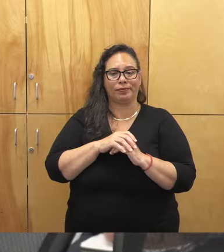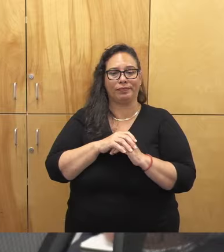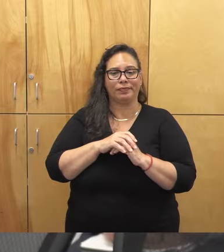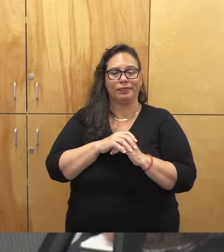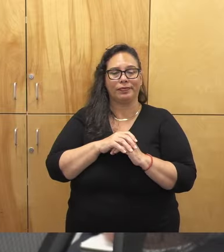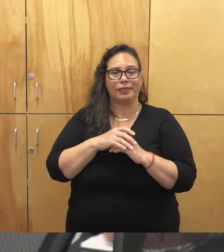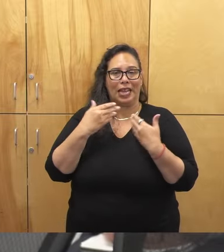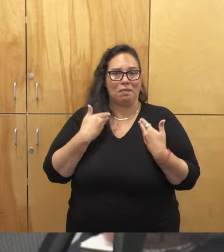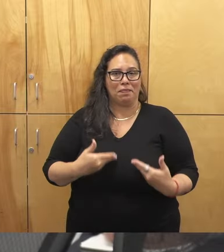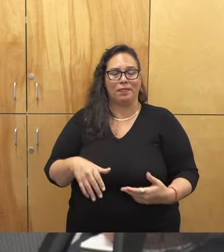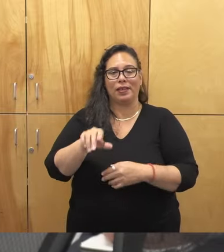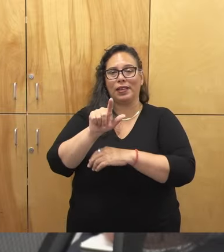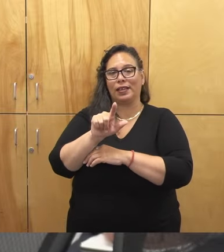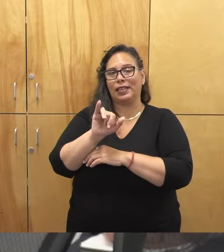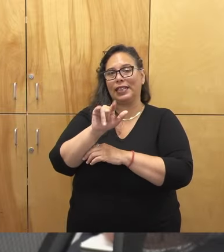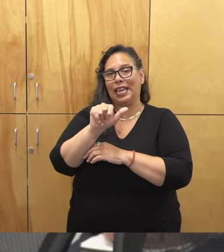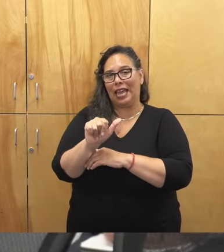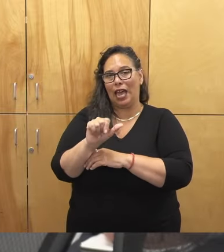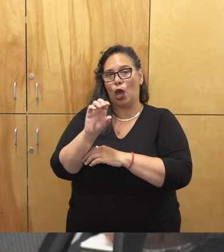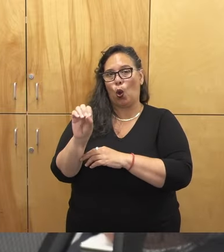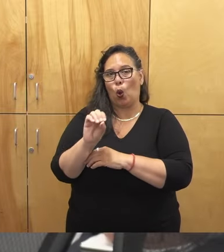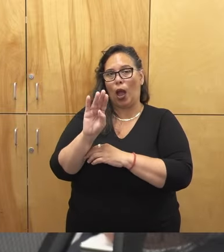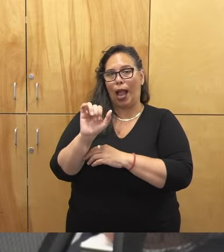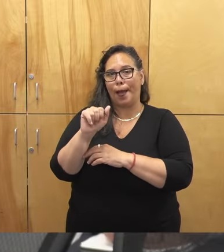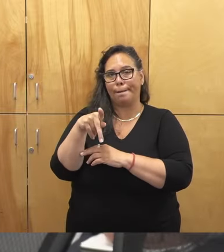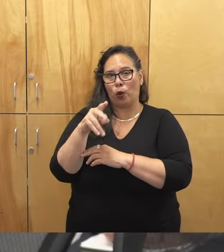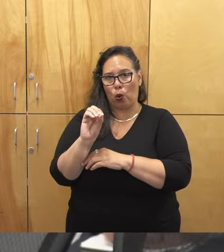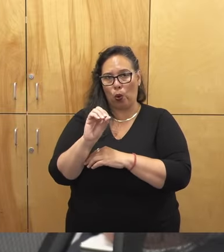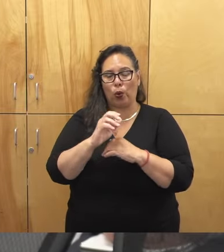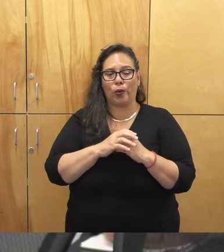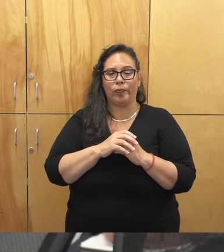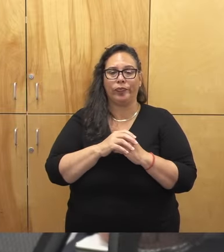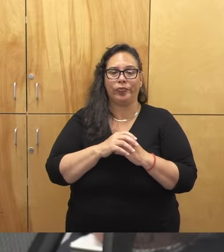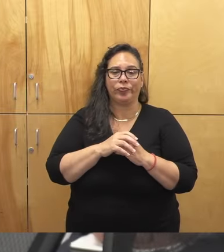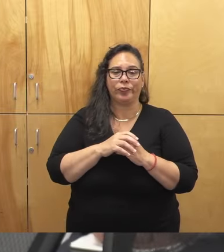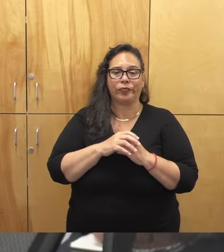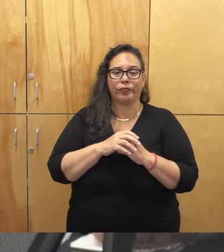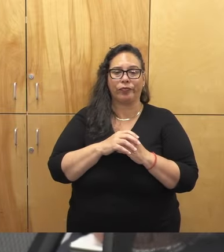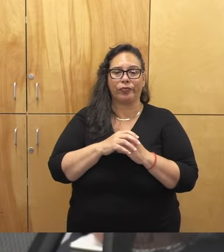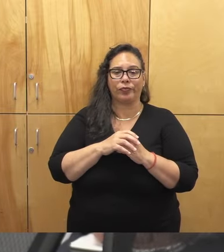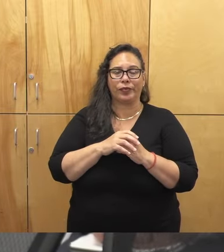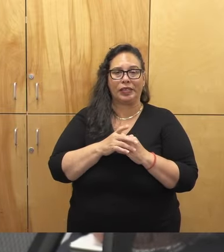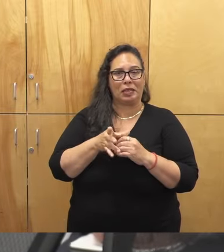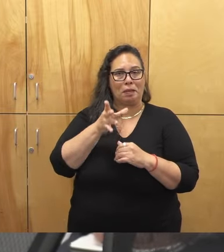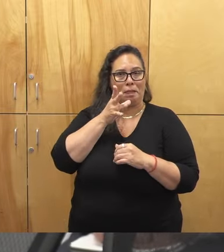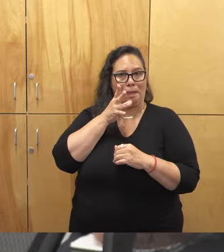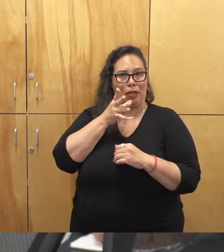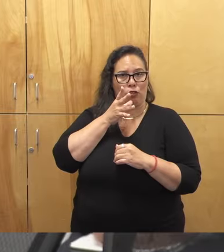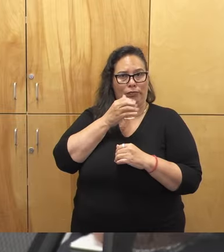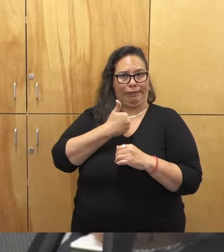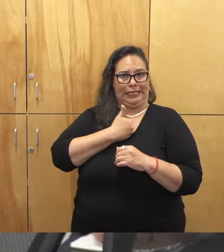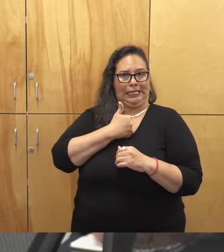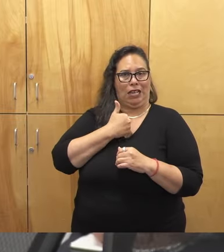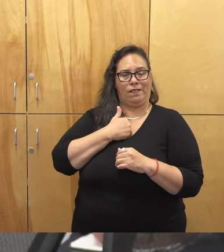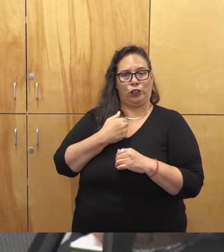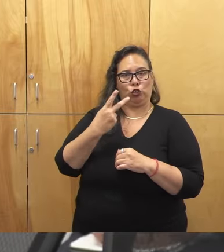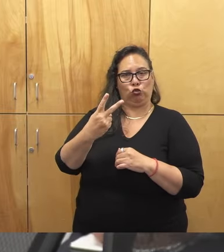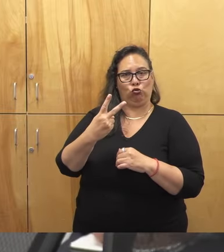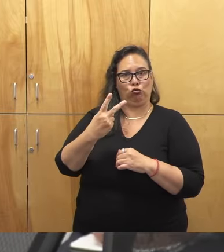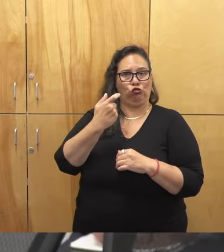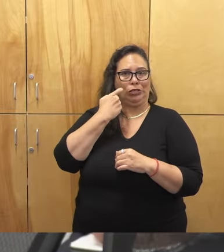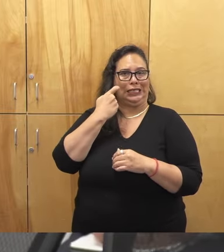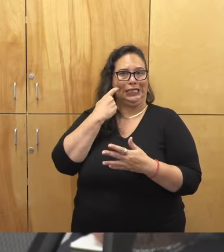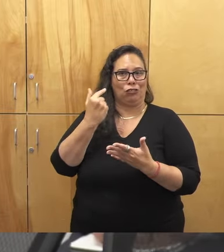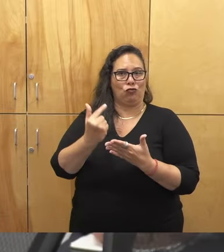My name is Lilia Ocampo, and I am a mother of two recently graduated